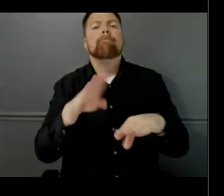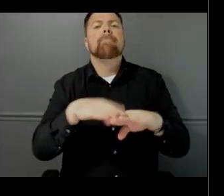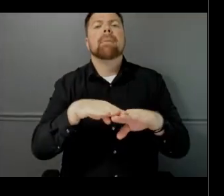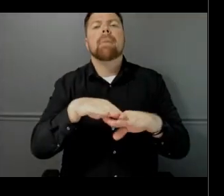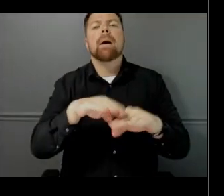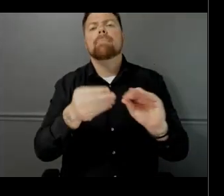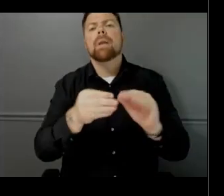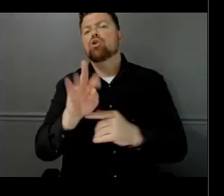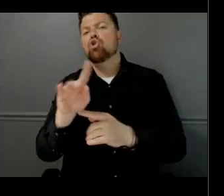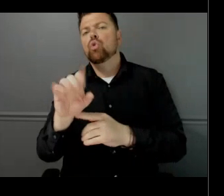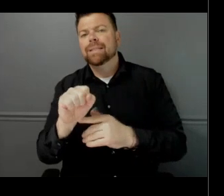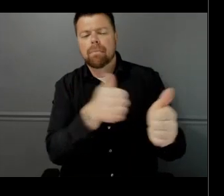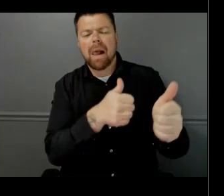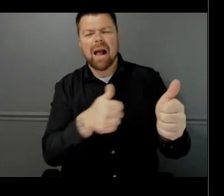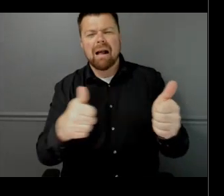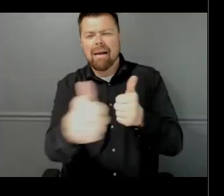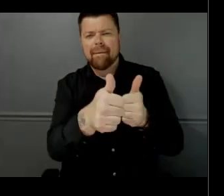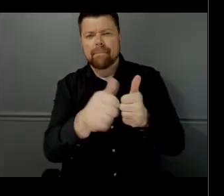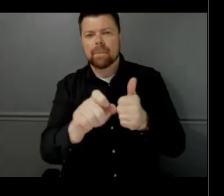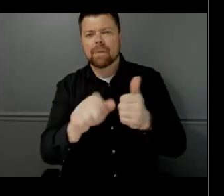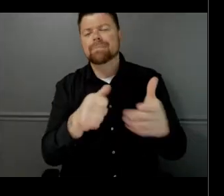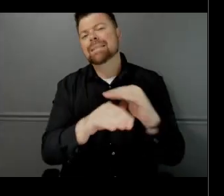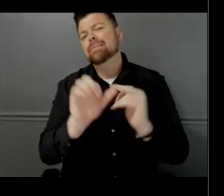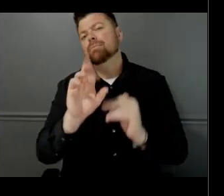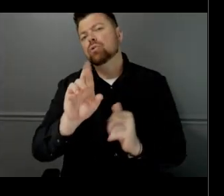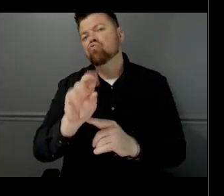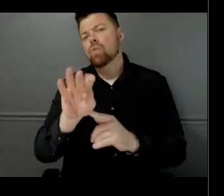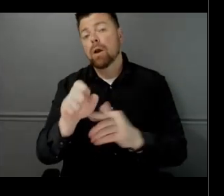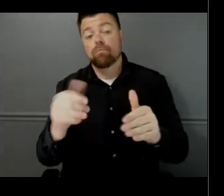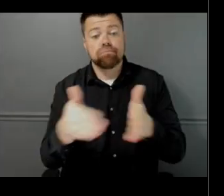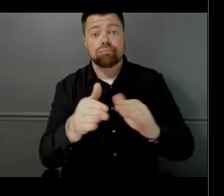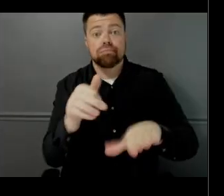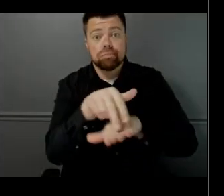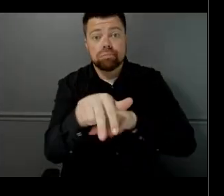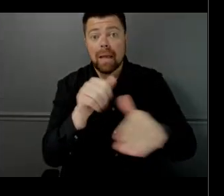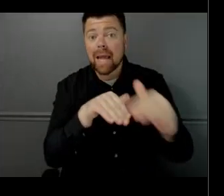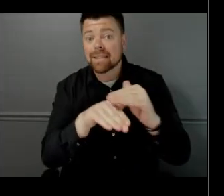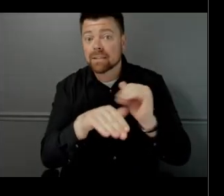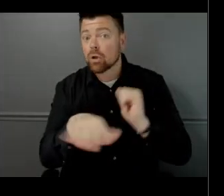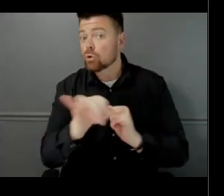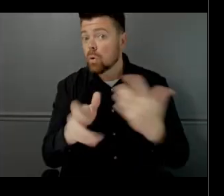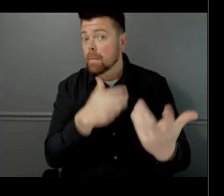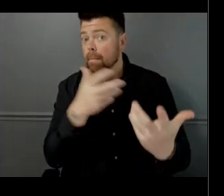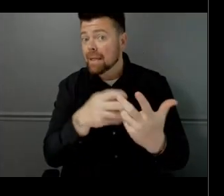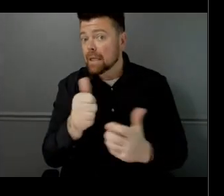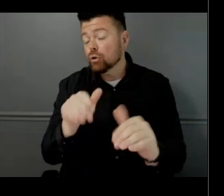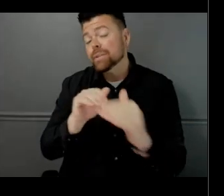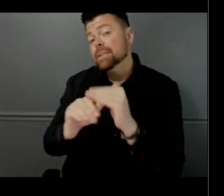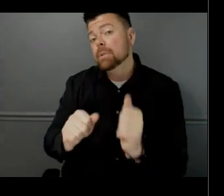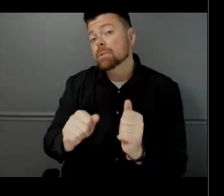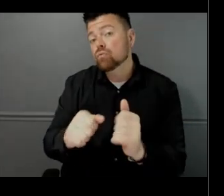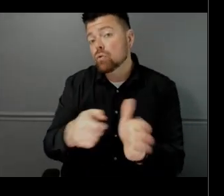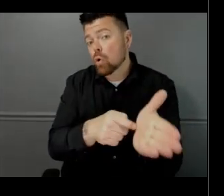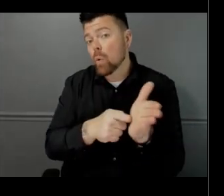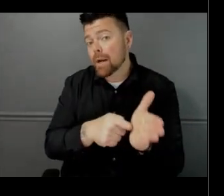that must be on an accessible route and meet the other accessibility requirements in the